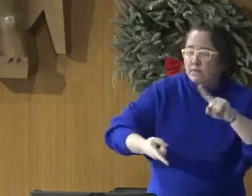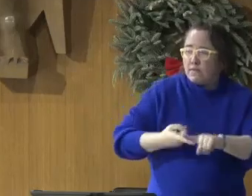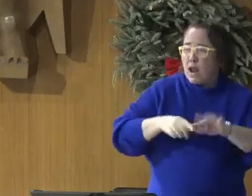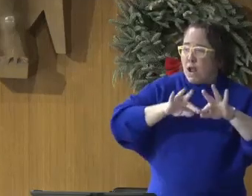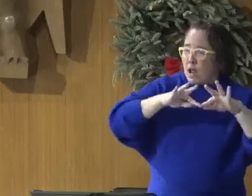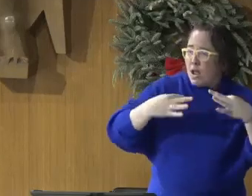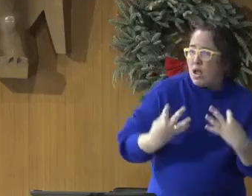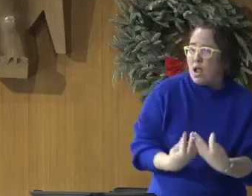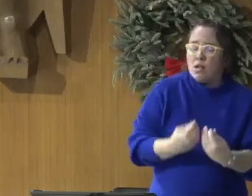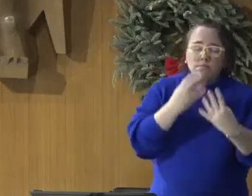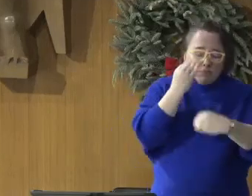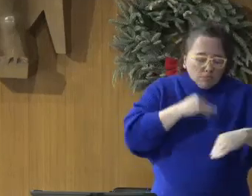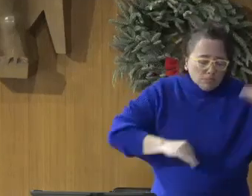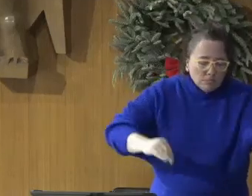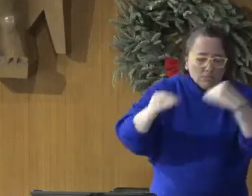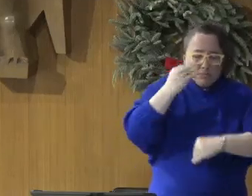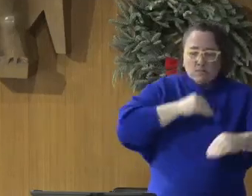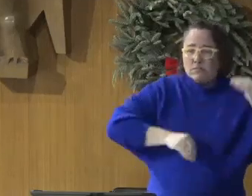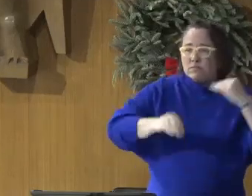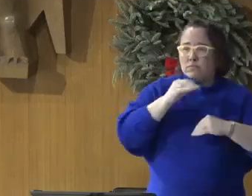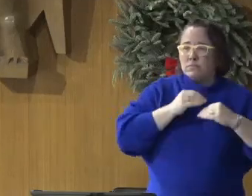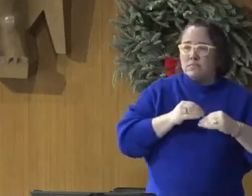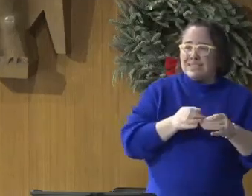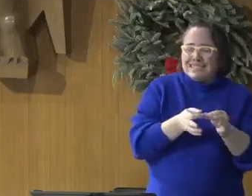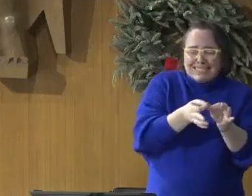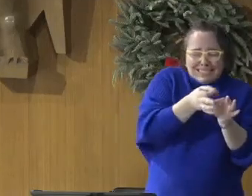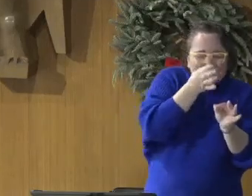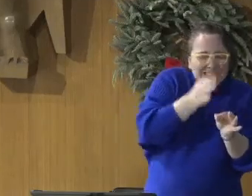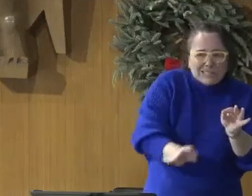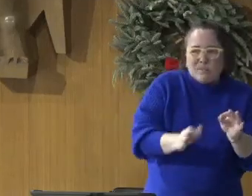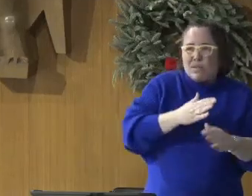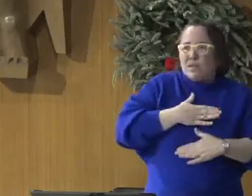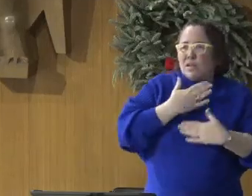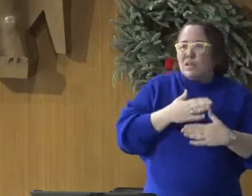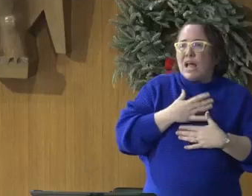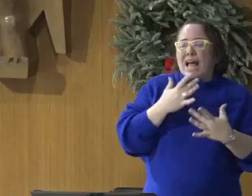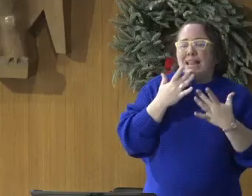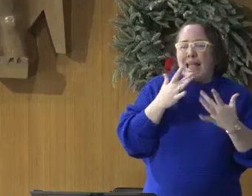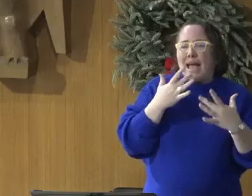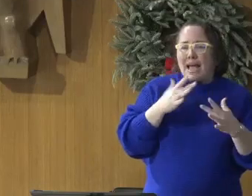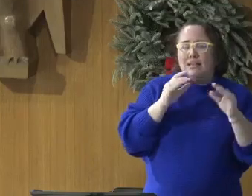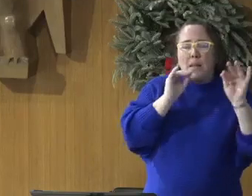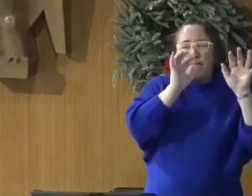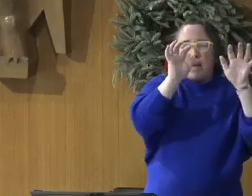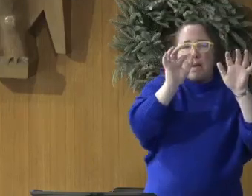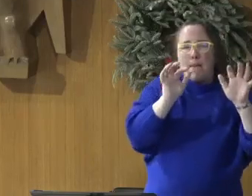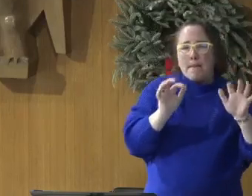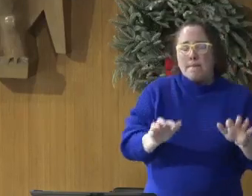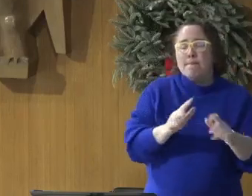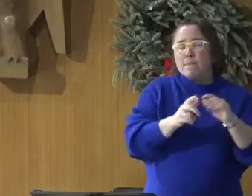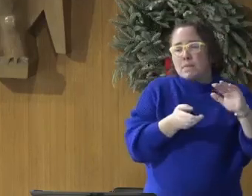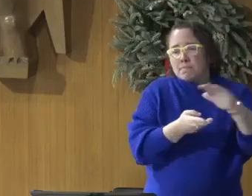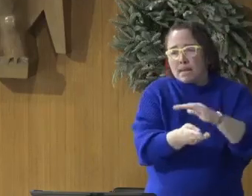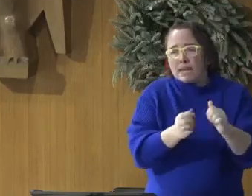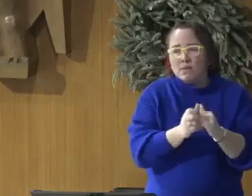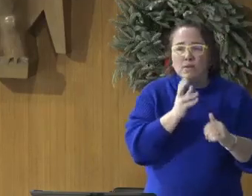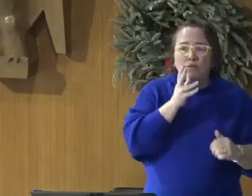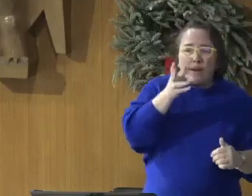extravagant feasts, the simple joys of brightly colored lights, and baking with grandparents.